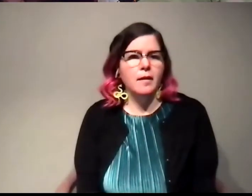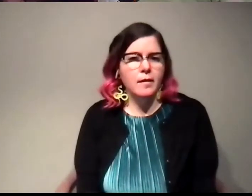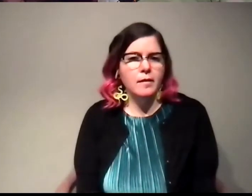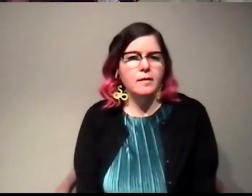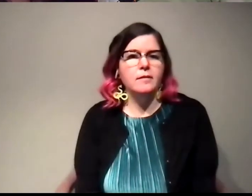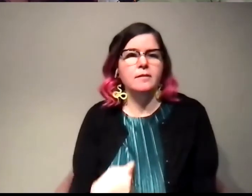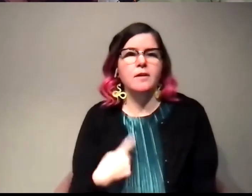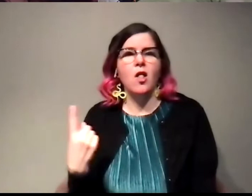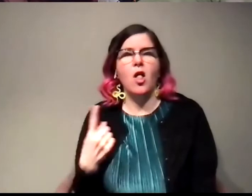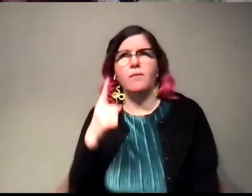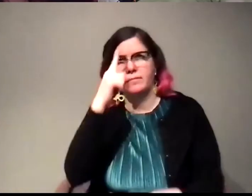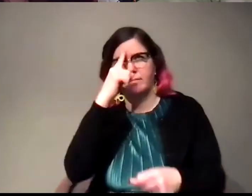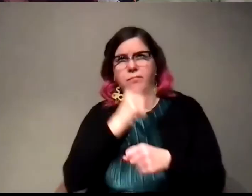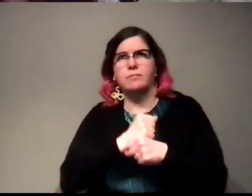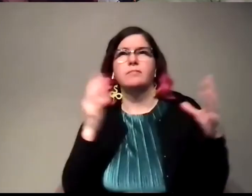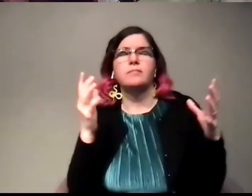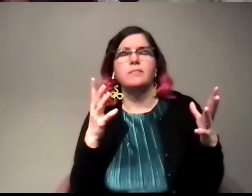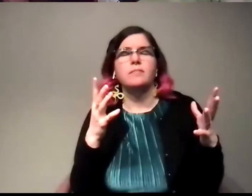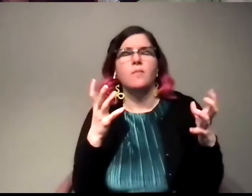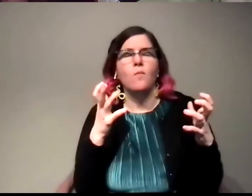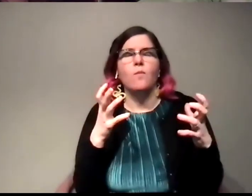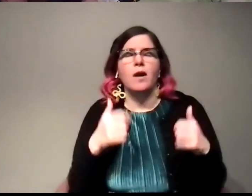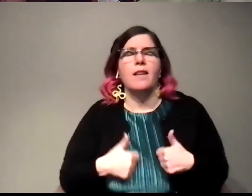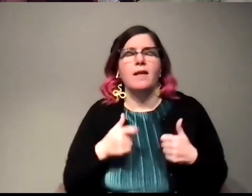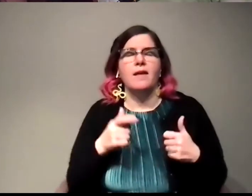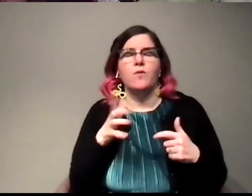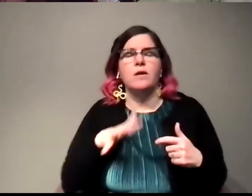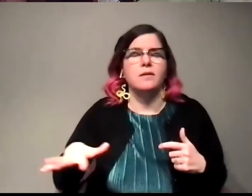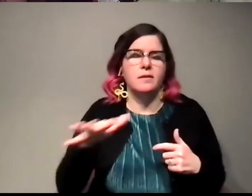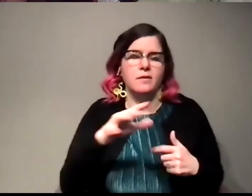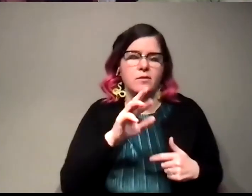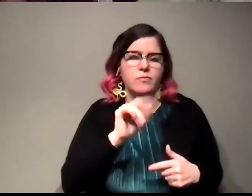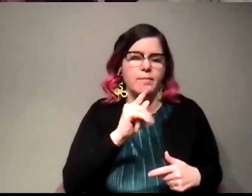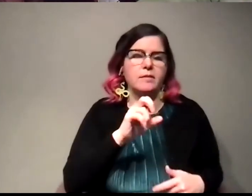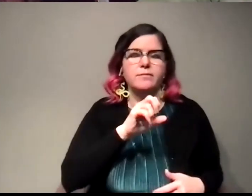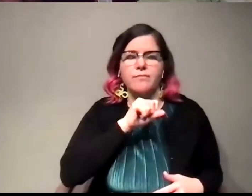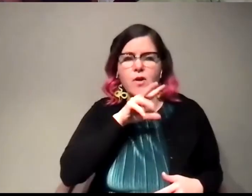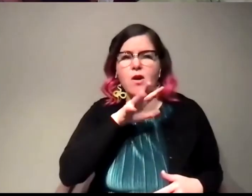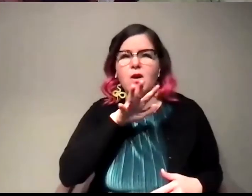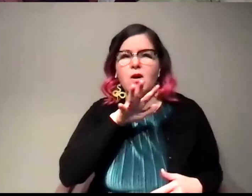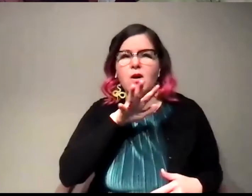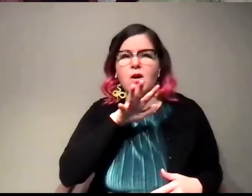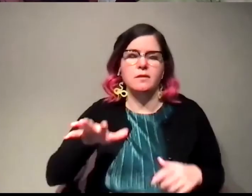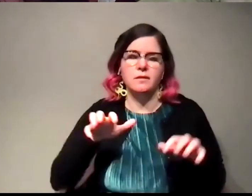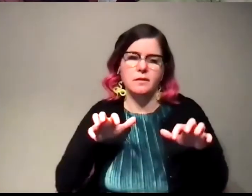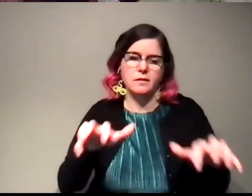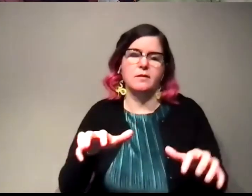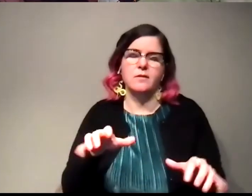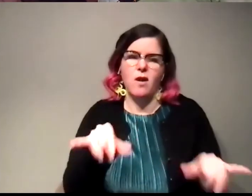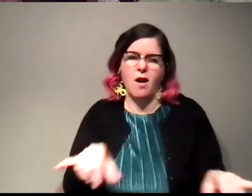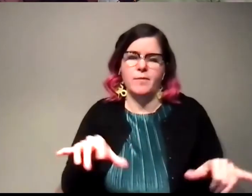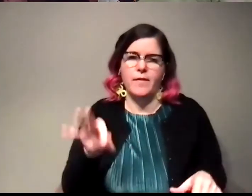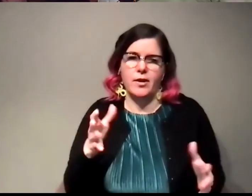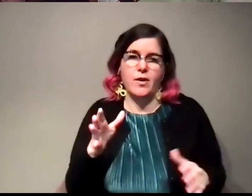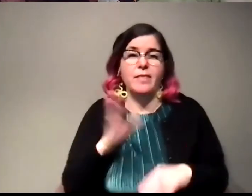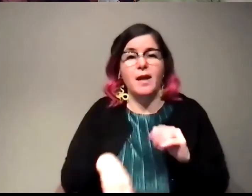always dreamed of just being in a place where lizards were everywhere. You know, reptiles, frogs, etc. are much, much, much more common here than where I grew